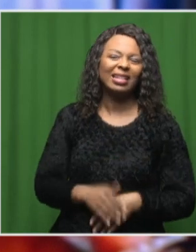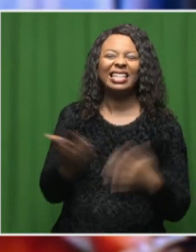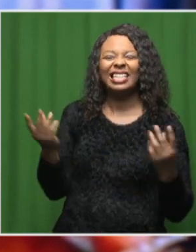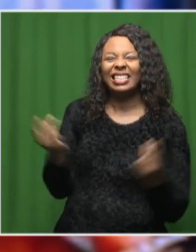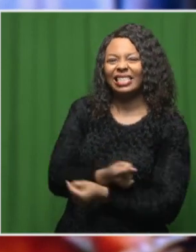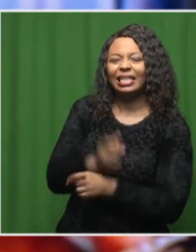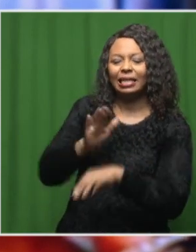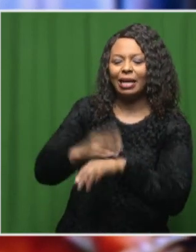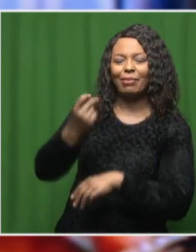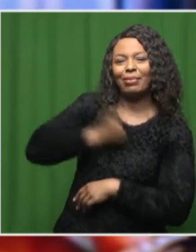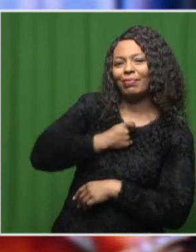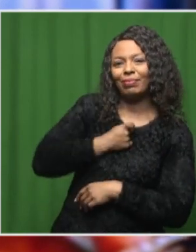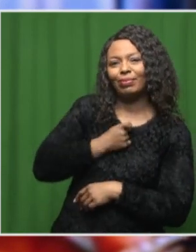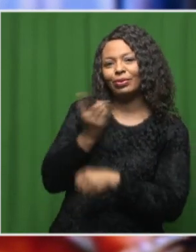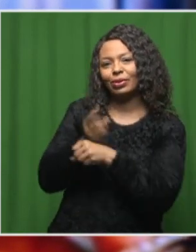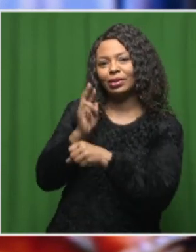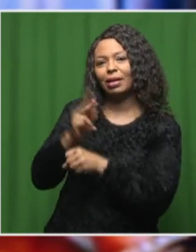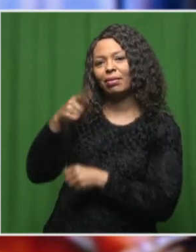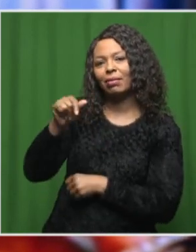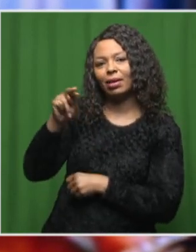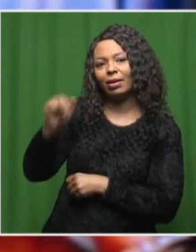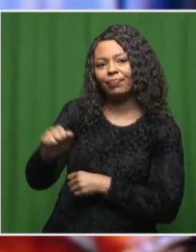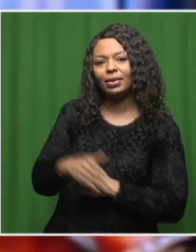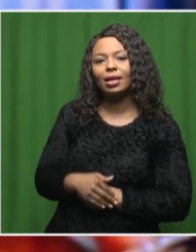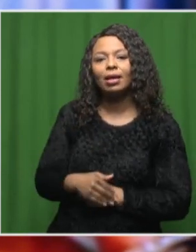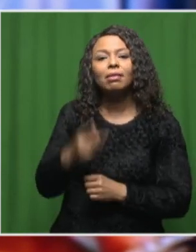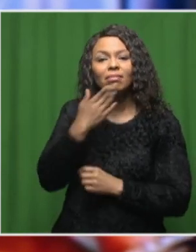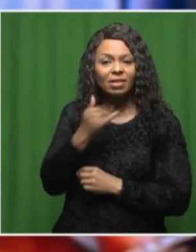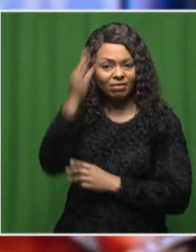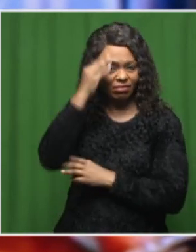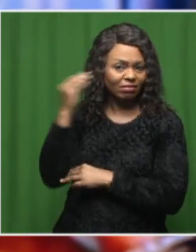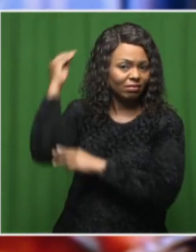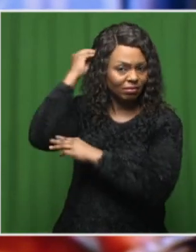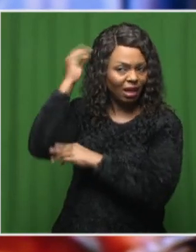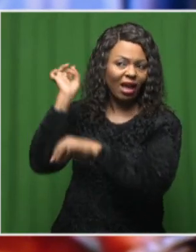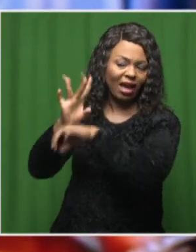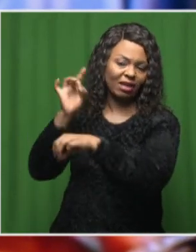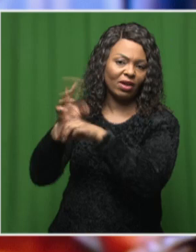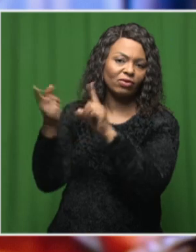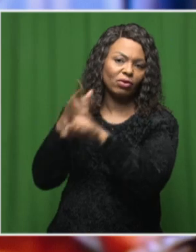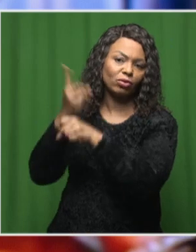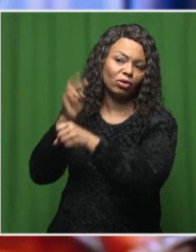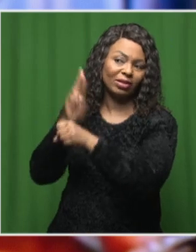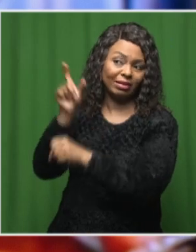run out of time, unfortunately. But guys, just take note of what Dr. Naidoo has said. Just